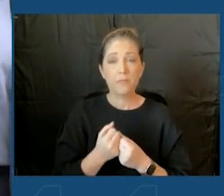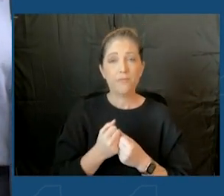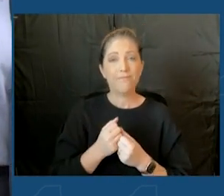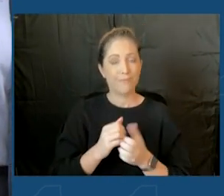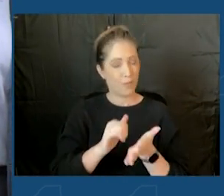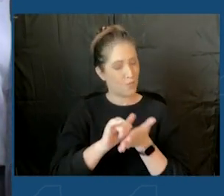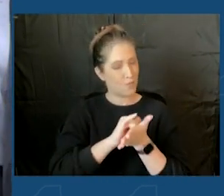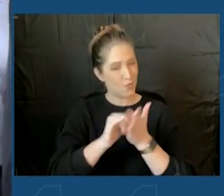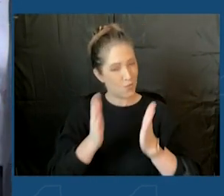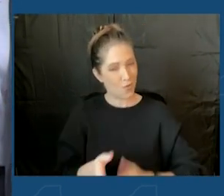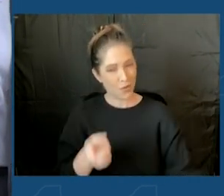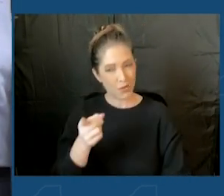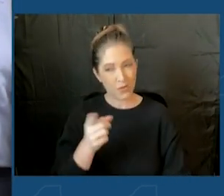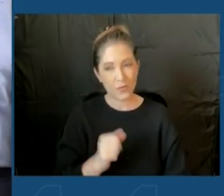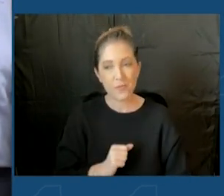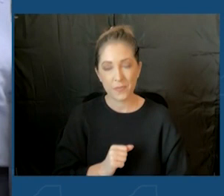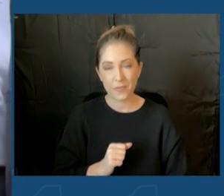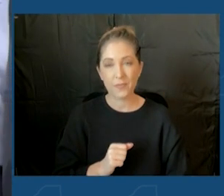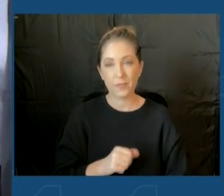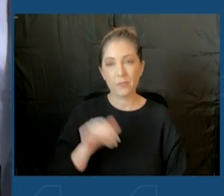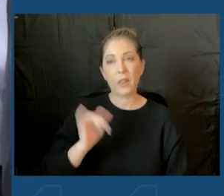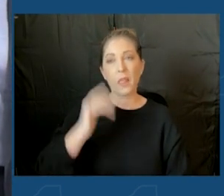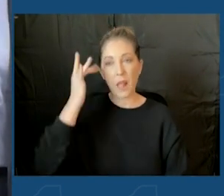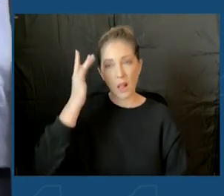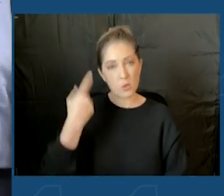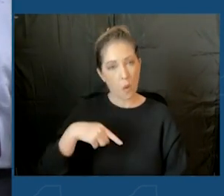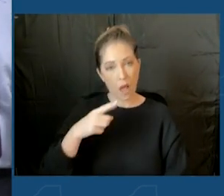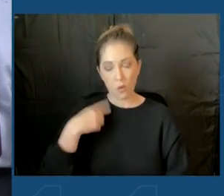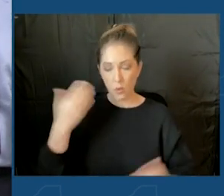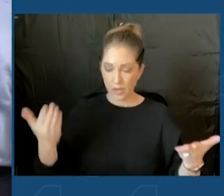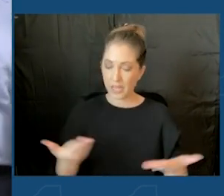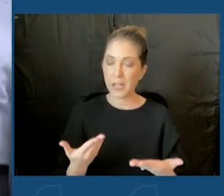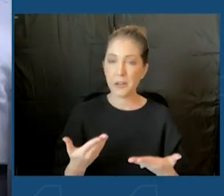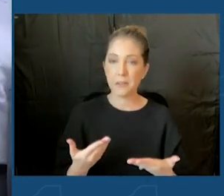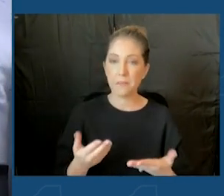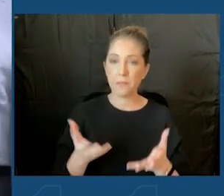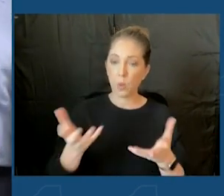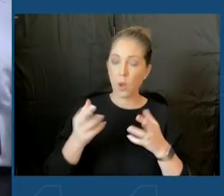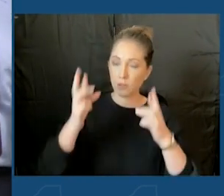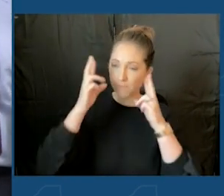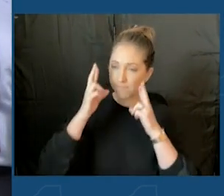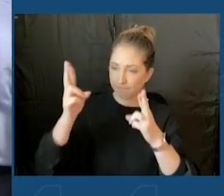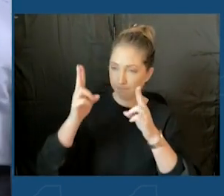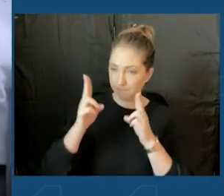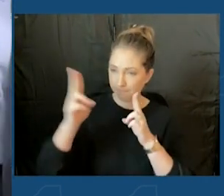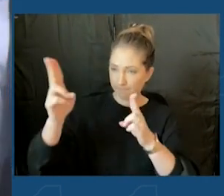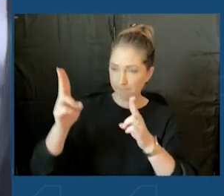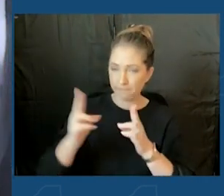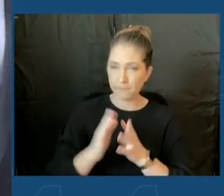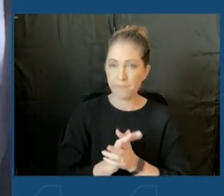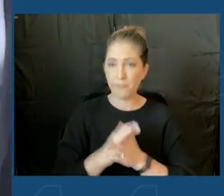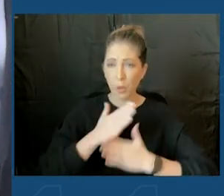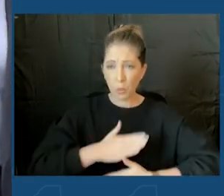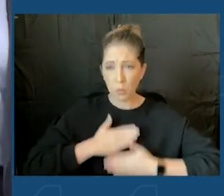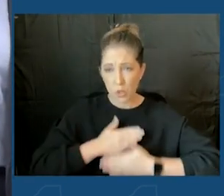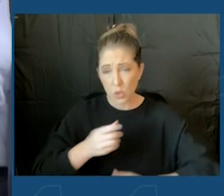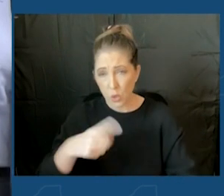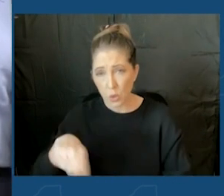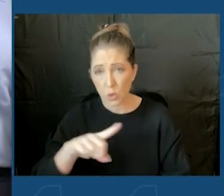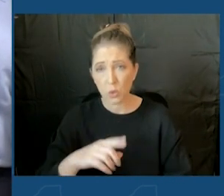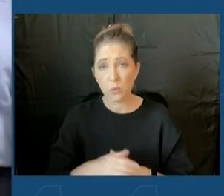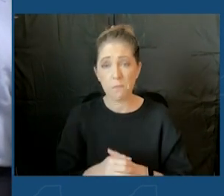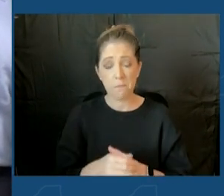come here, to show appreciation for what you had to endure, the images that you saw